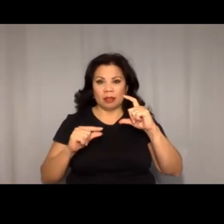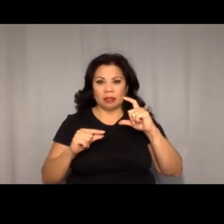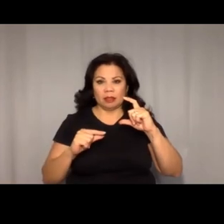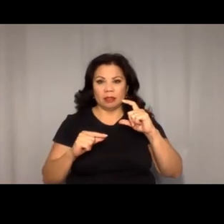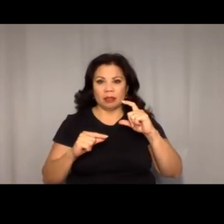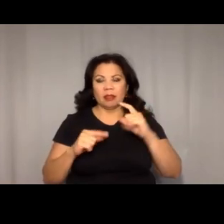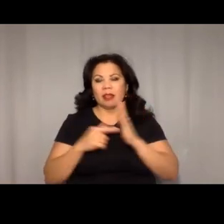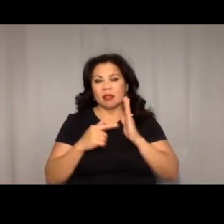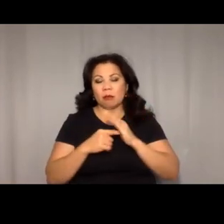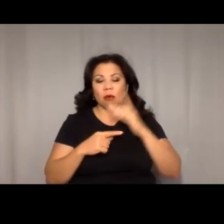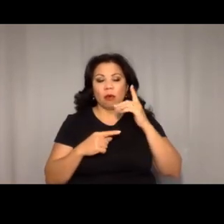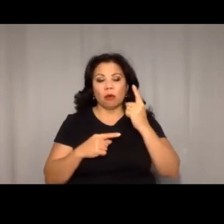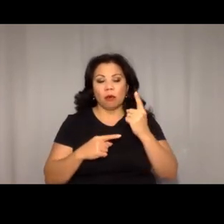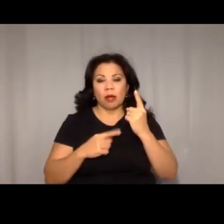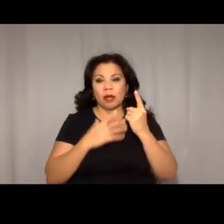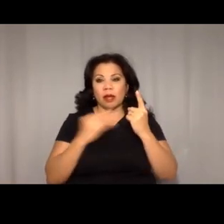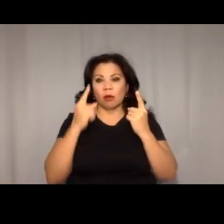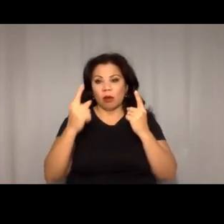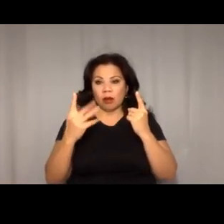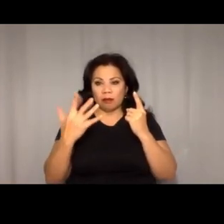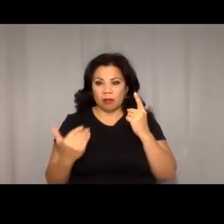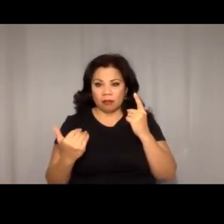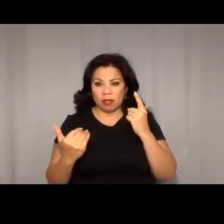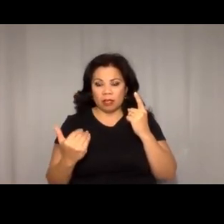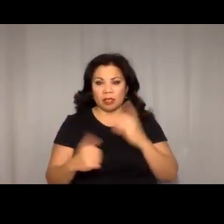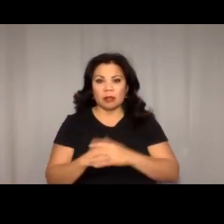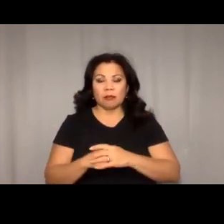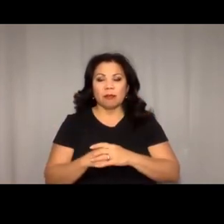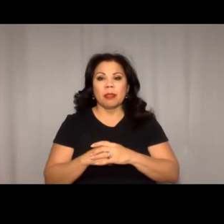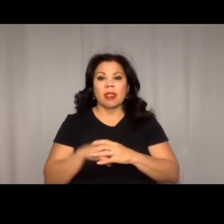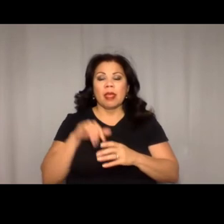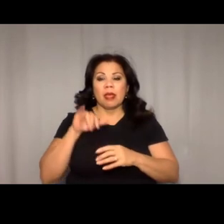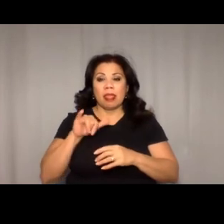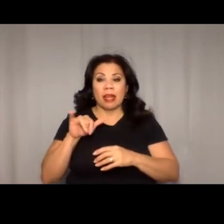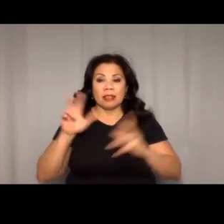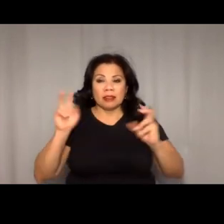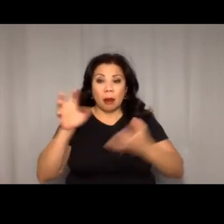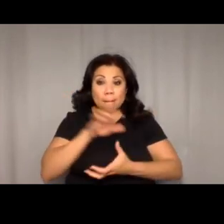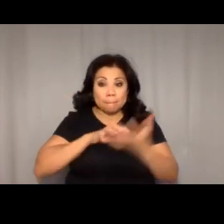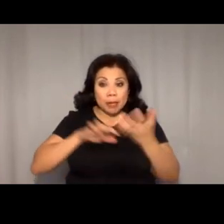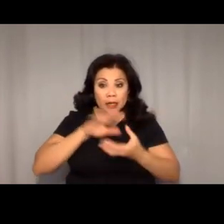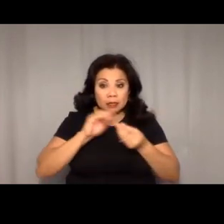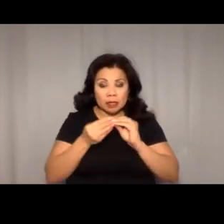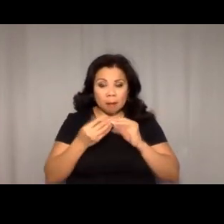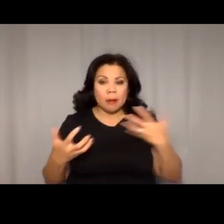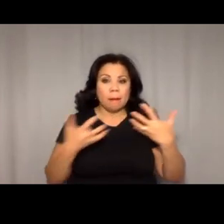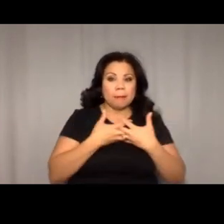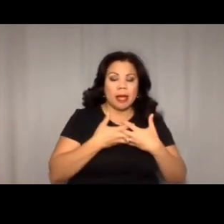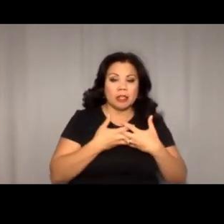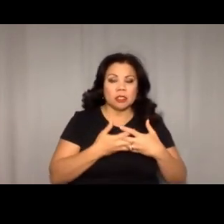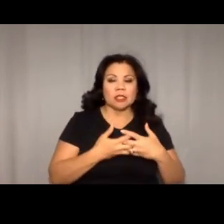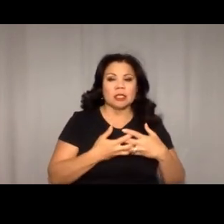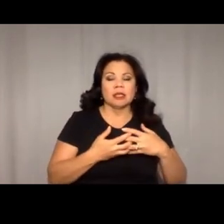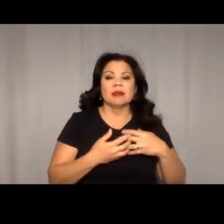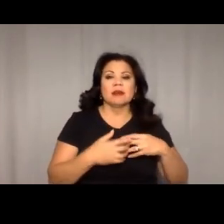1 1/15. Okay, this is the mixed number for this improper fraction, right? You'll need to get to here